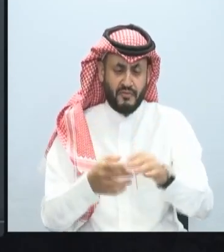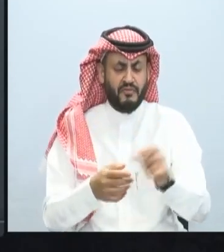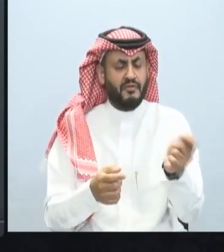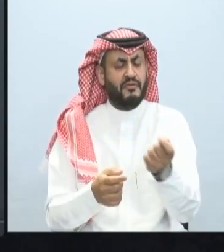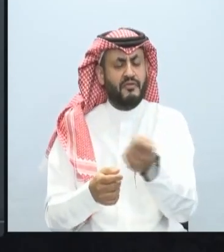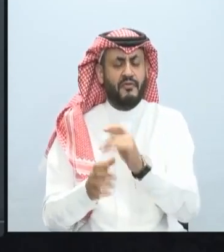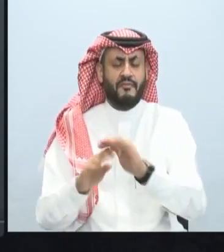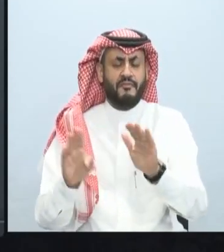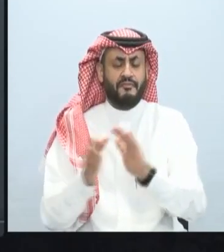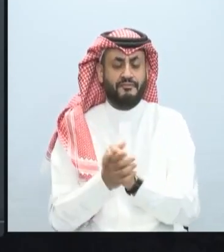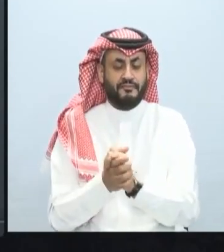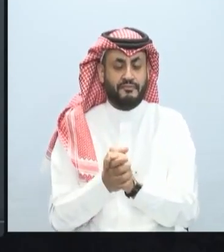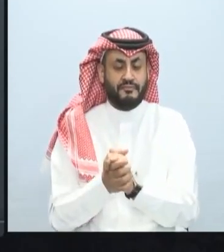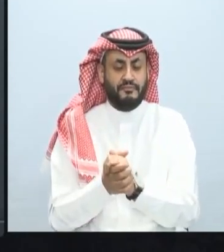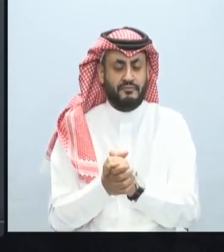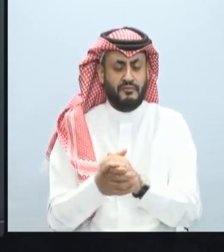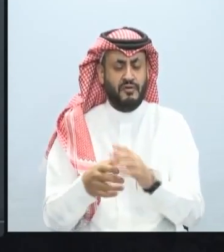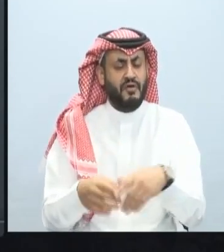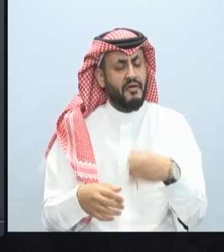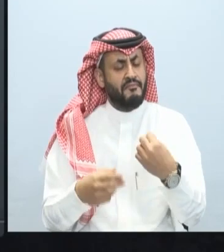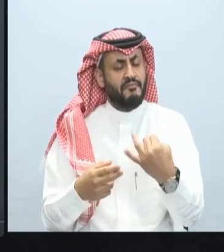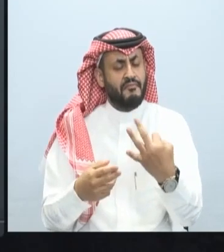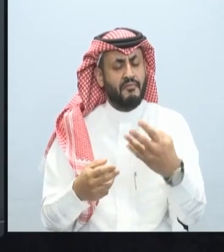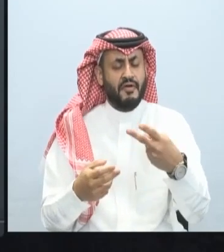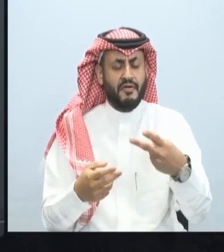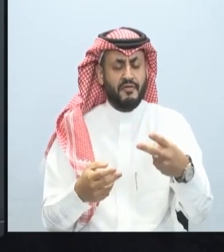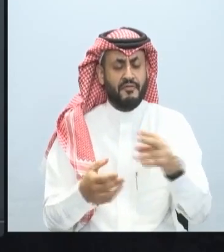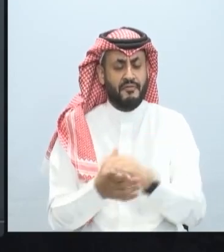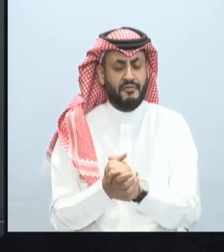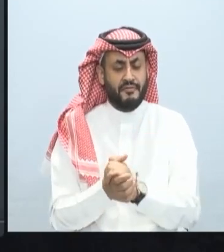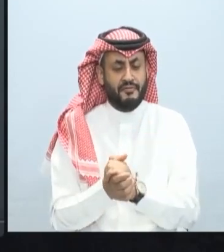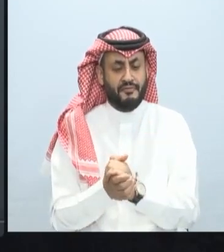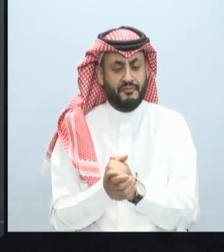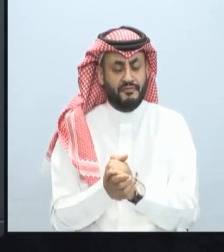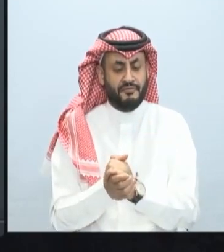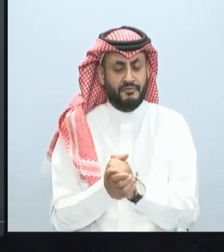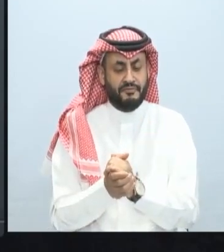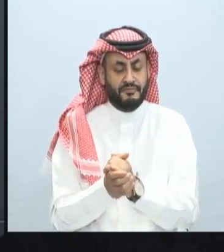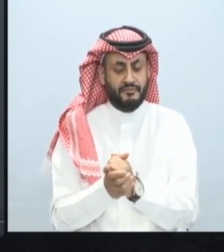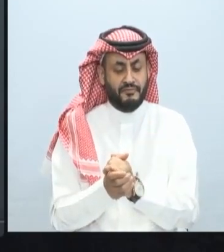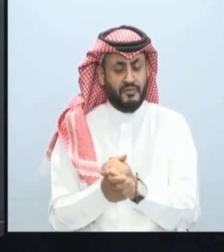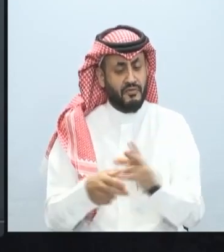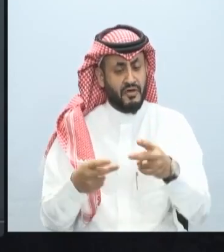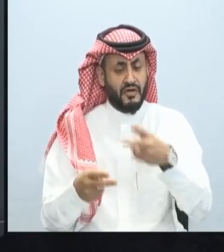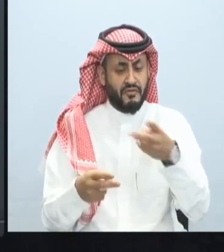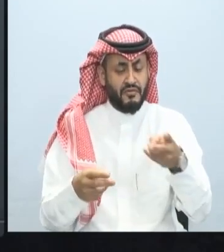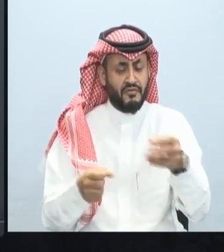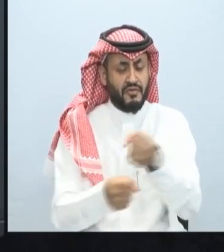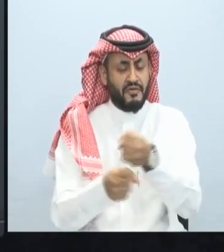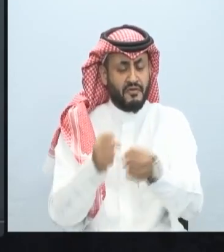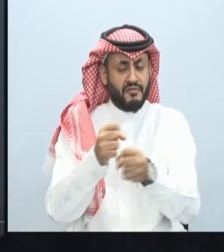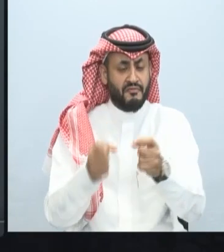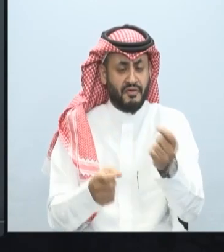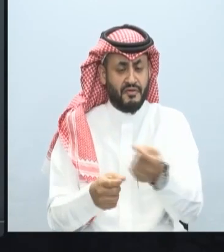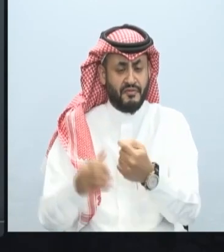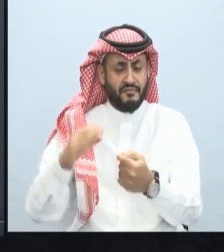just apply, or even you can give other answers that are, or you can use also different structures in the sentence based